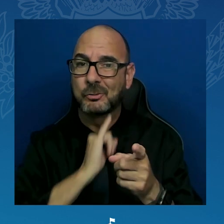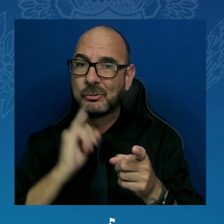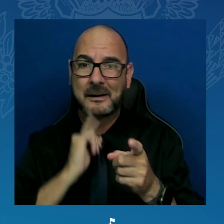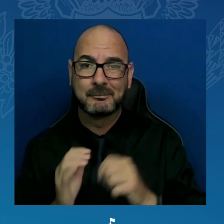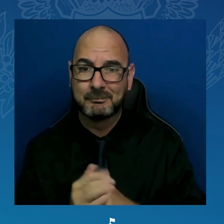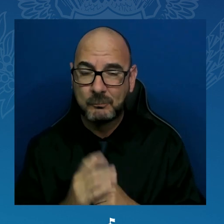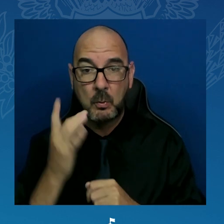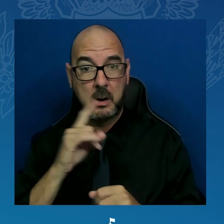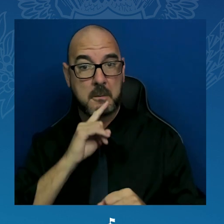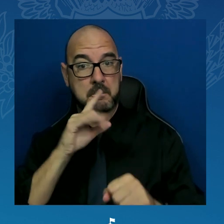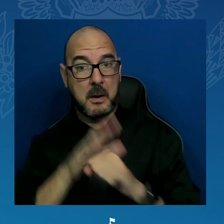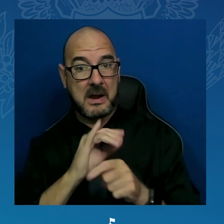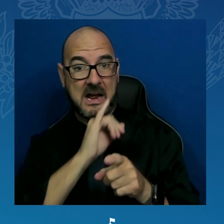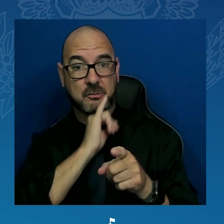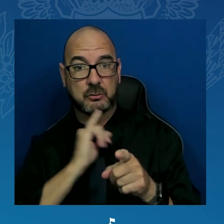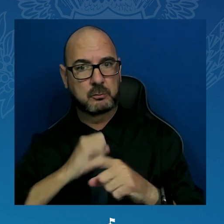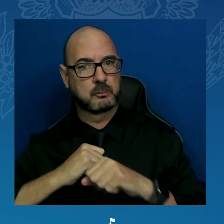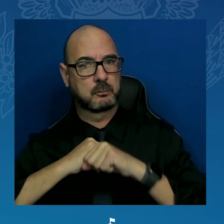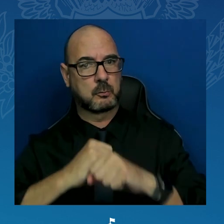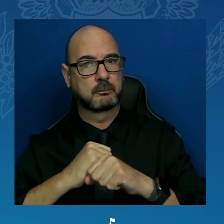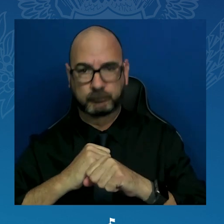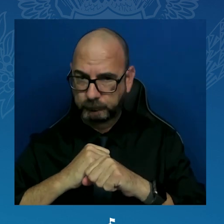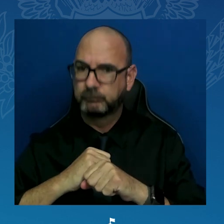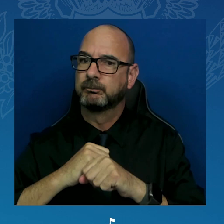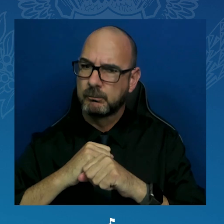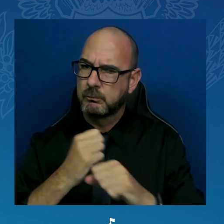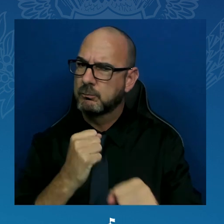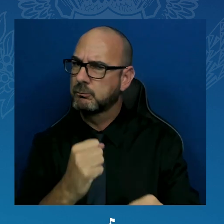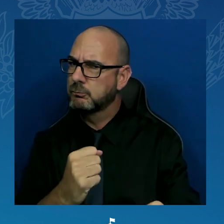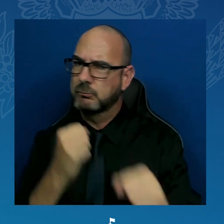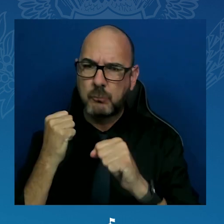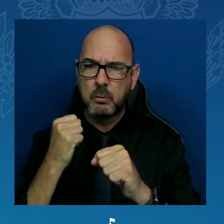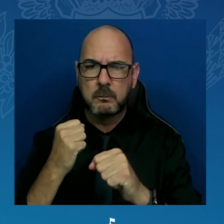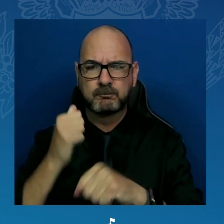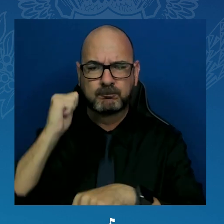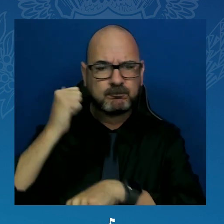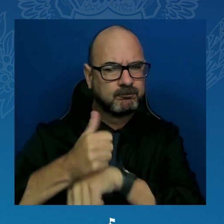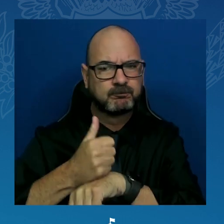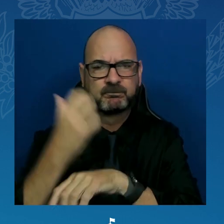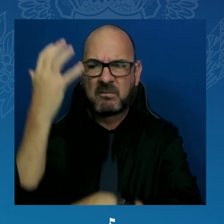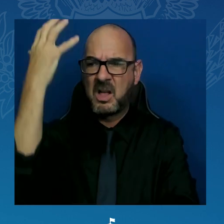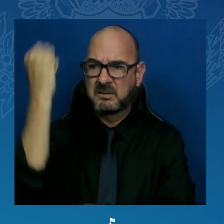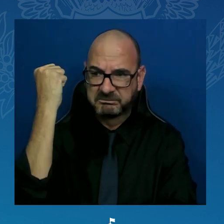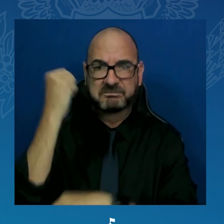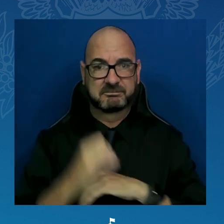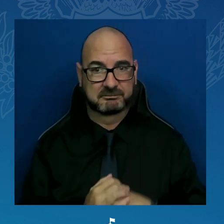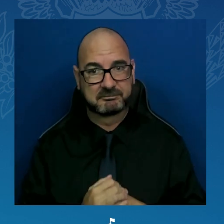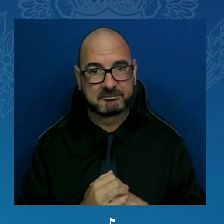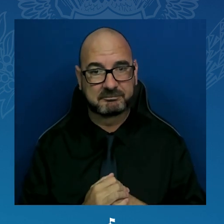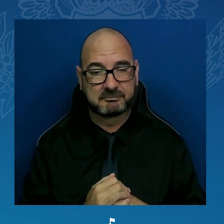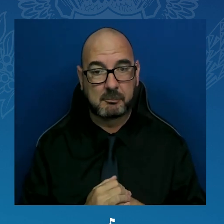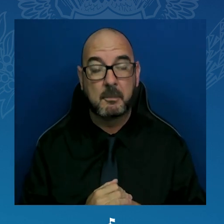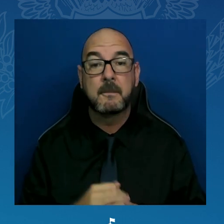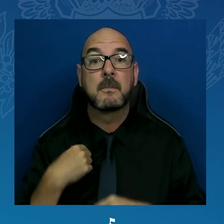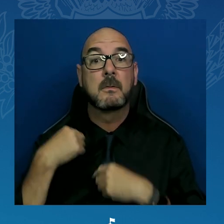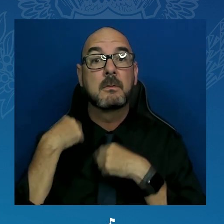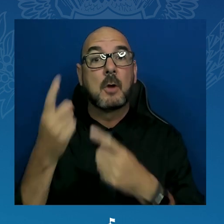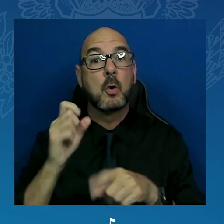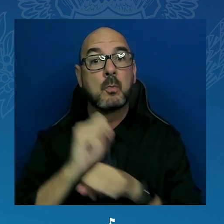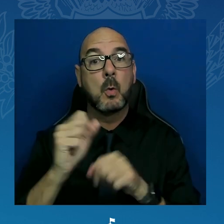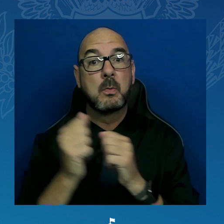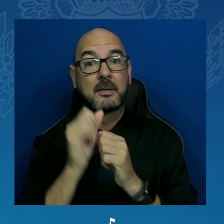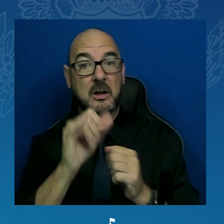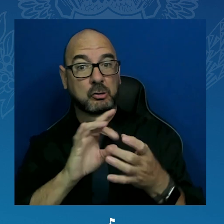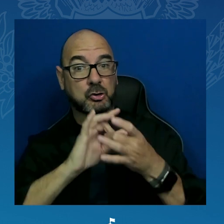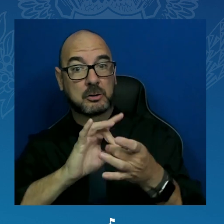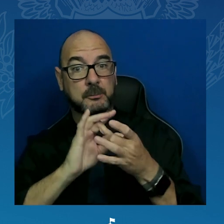is ironclad. And throughout my career in public service, I will say that I have worked on this relationship, whether it